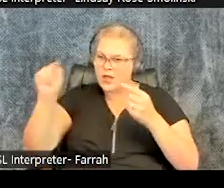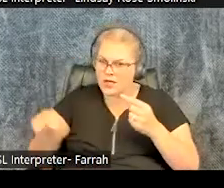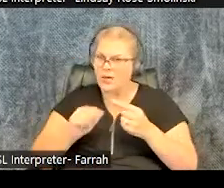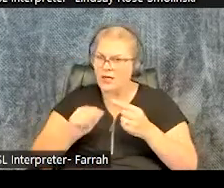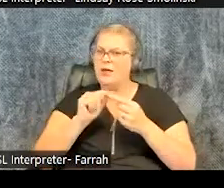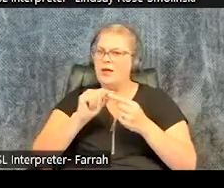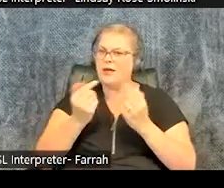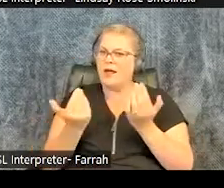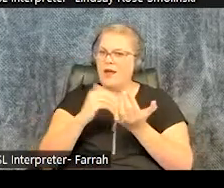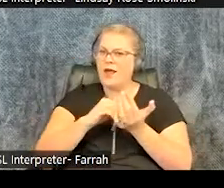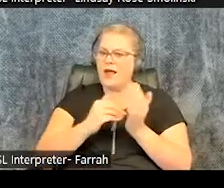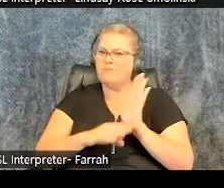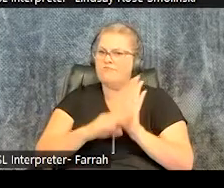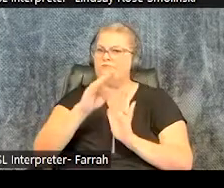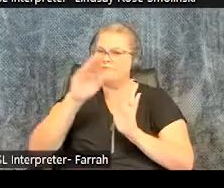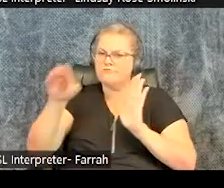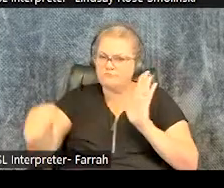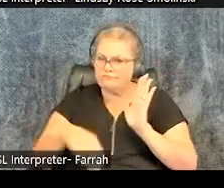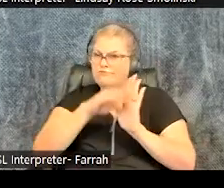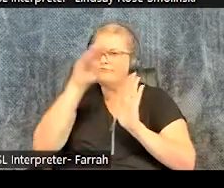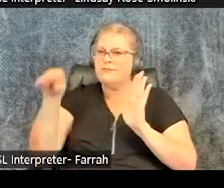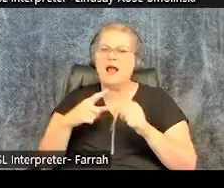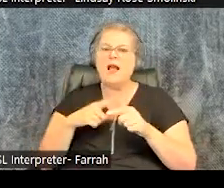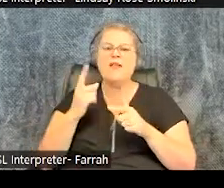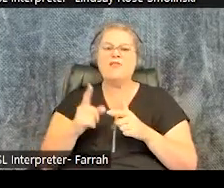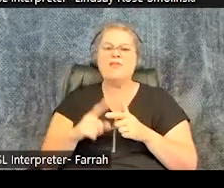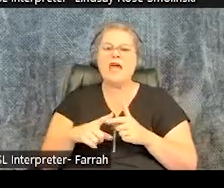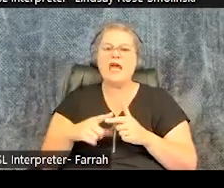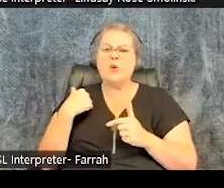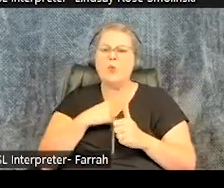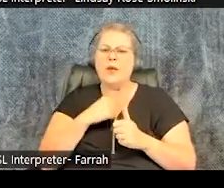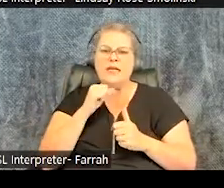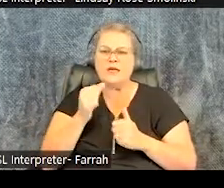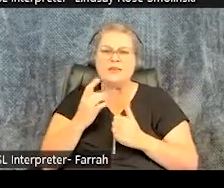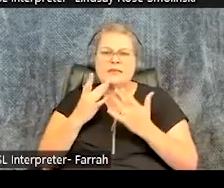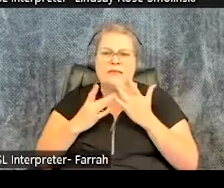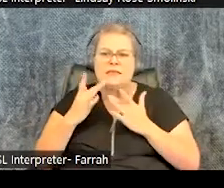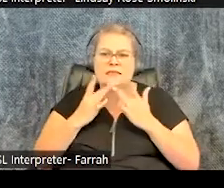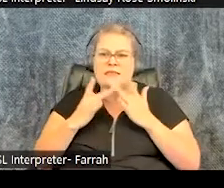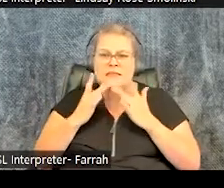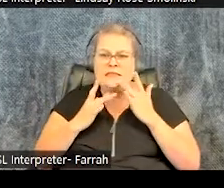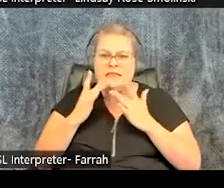then the supply chain is not so fragile as it is right now.